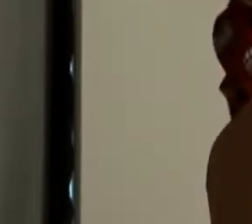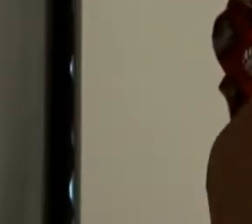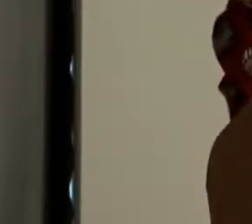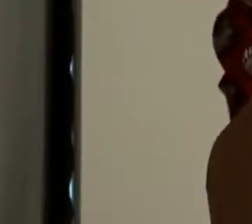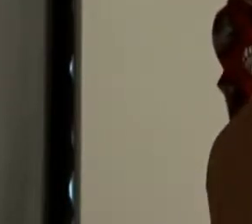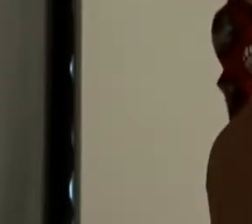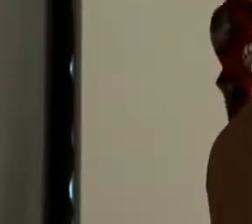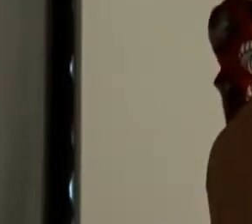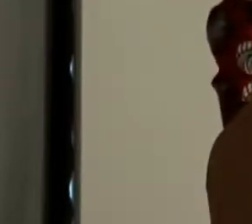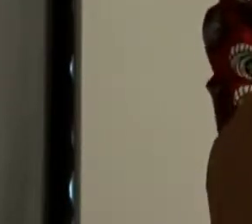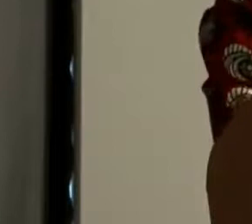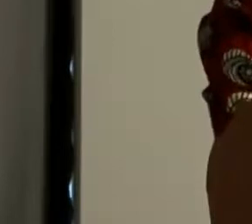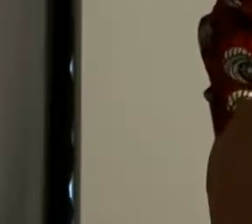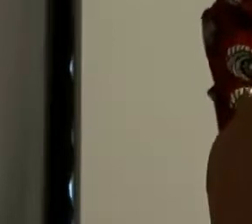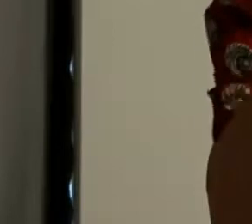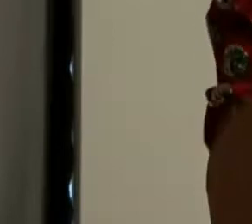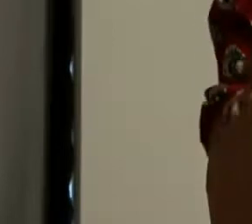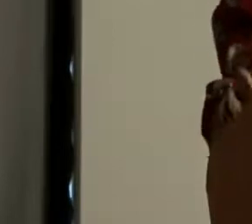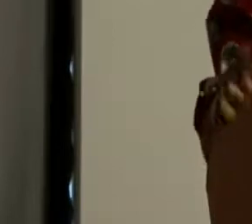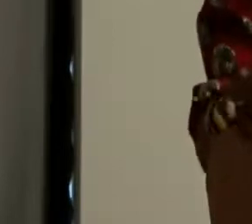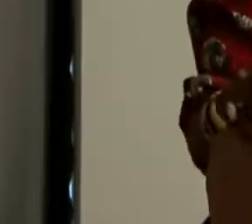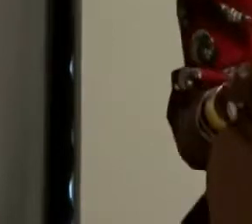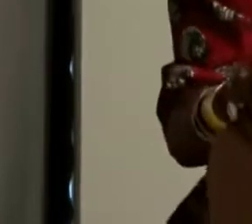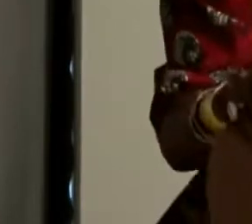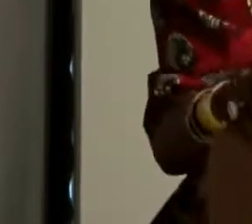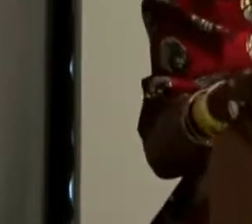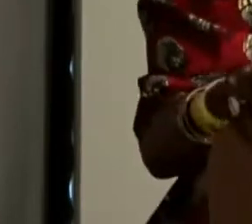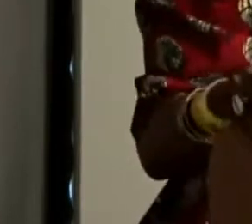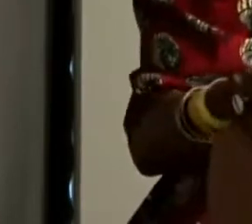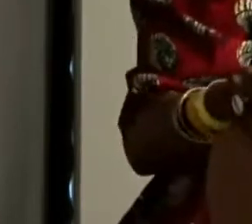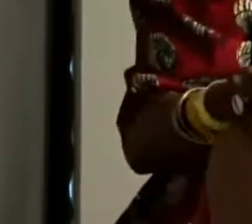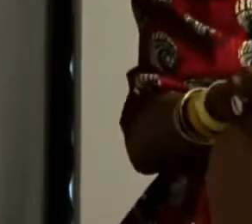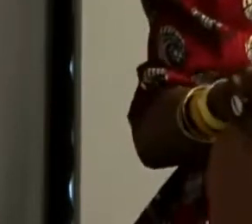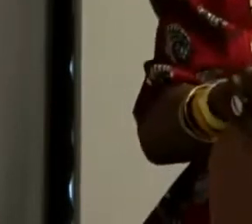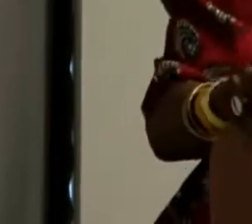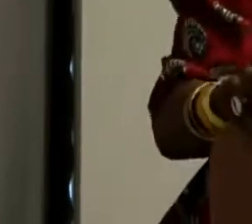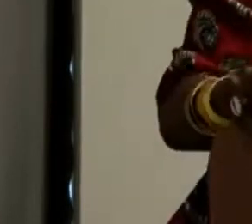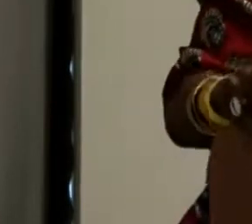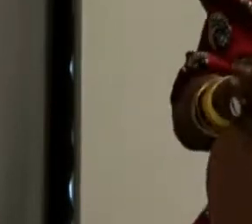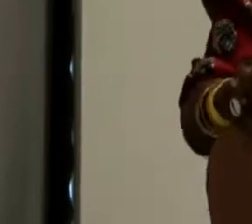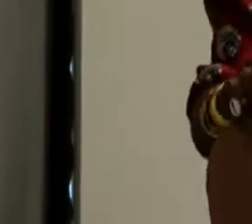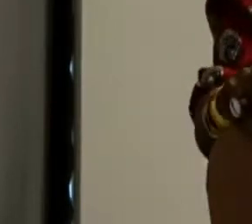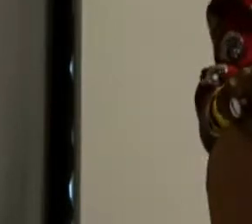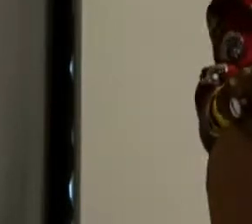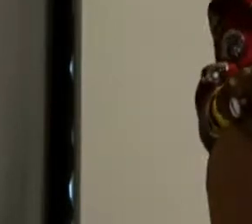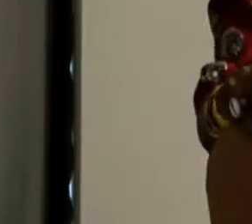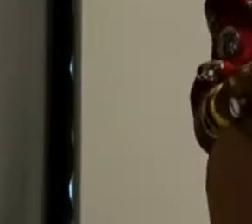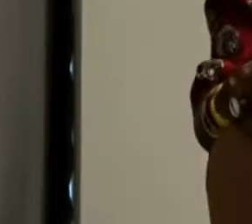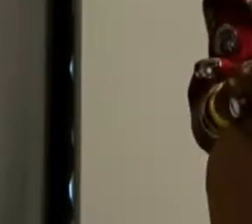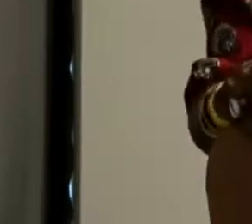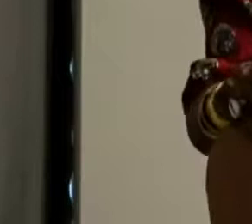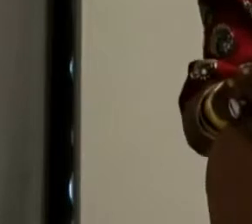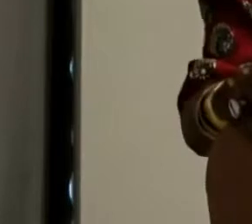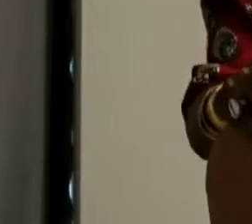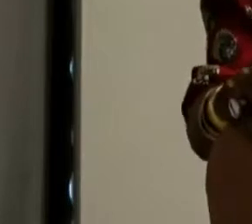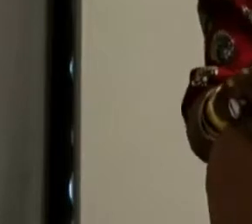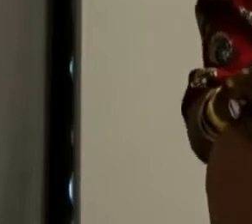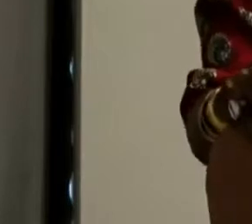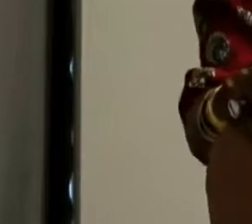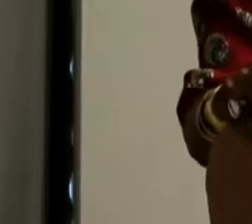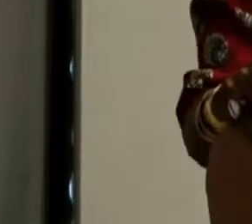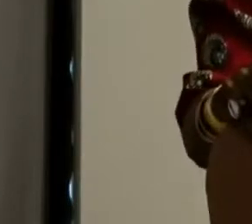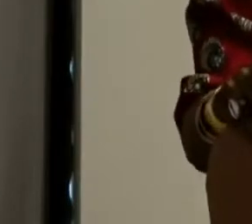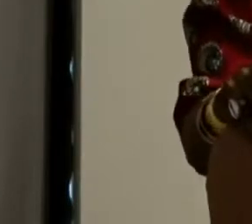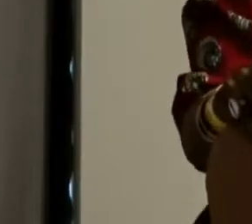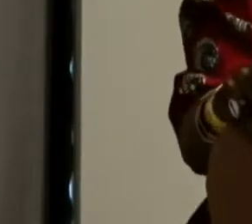just heard was music from Brother Veronza Bowers. Veronza,